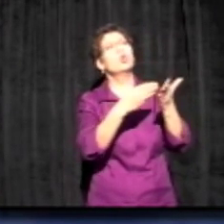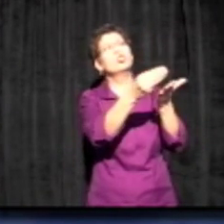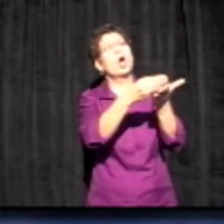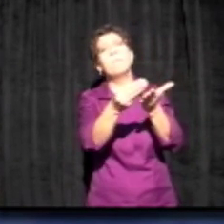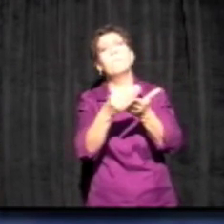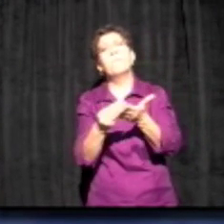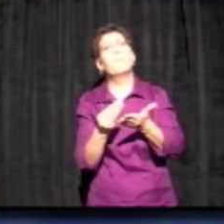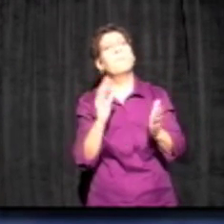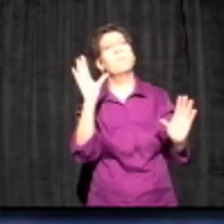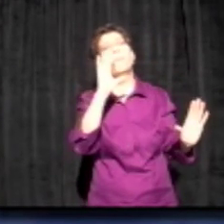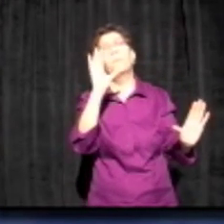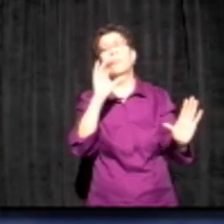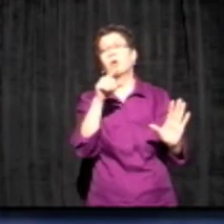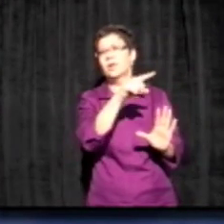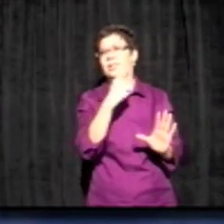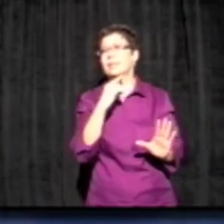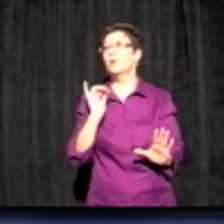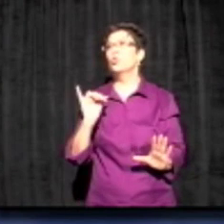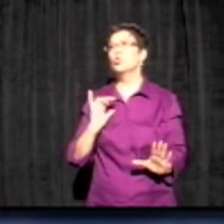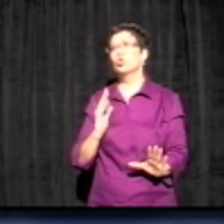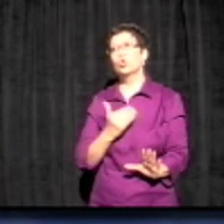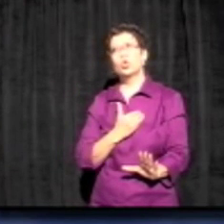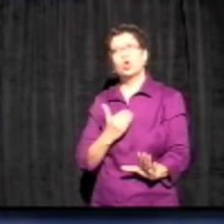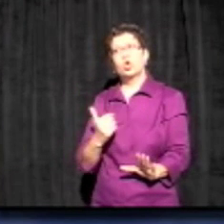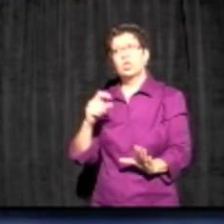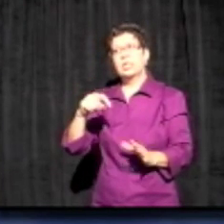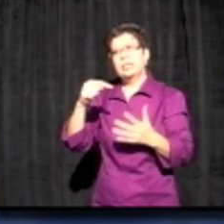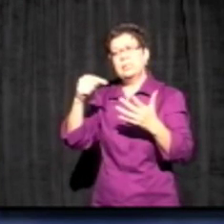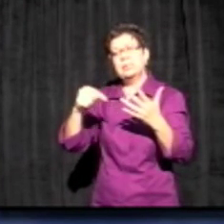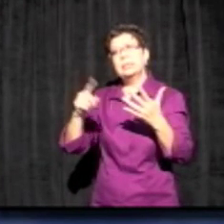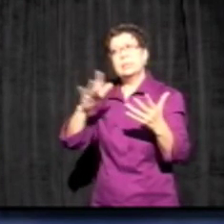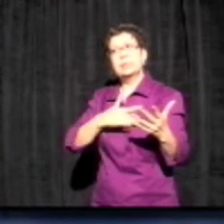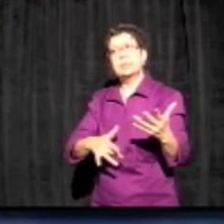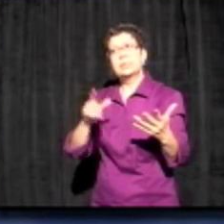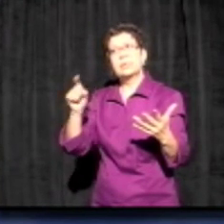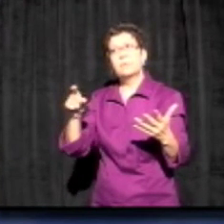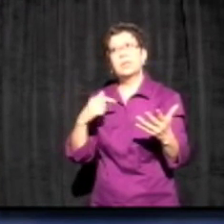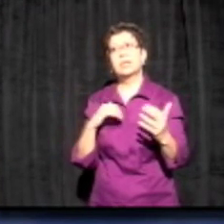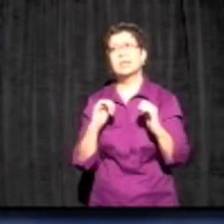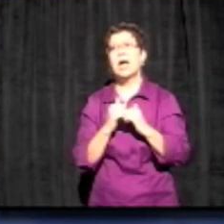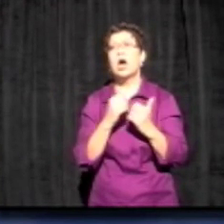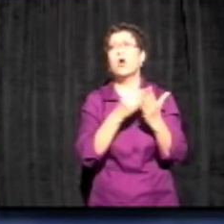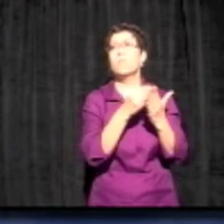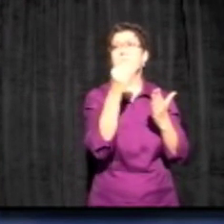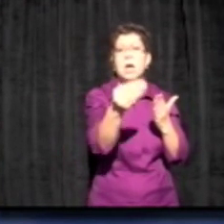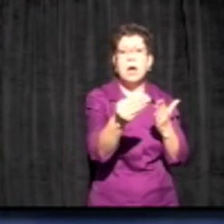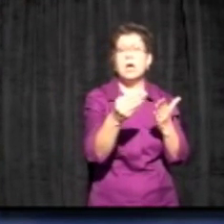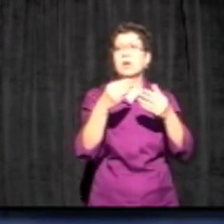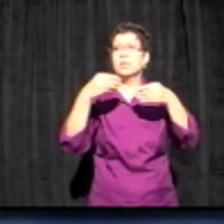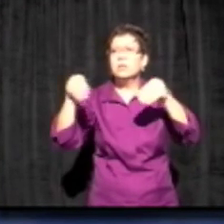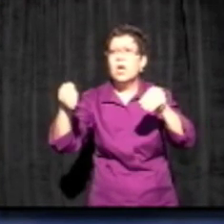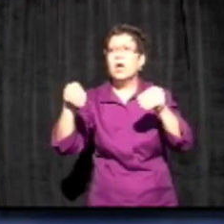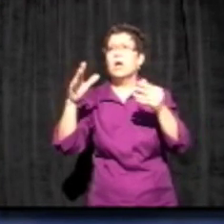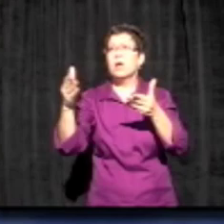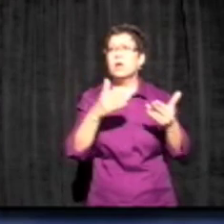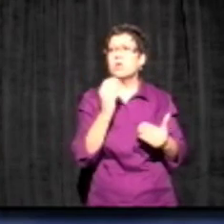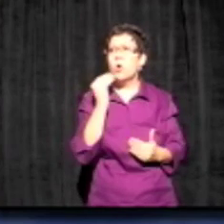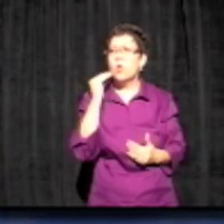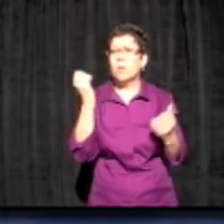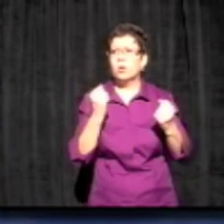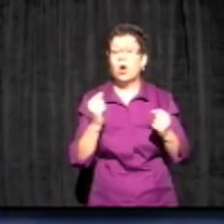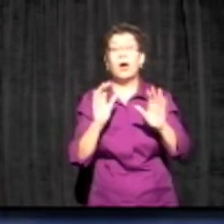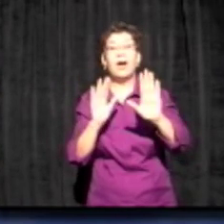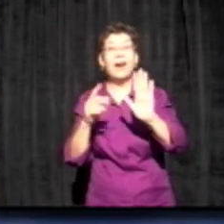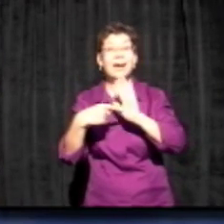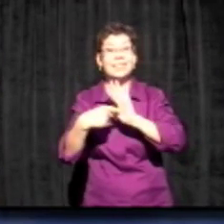we needed to be sensitive to their needs in all aspects of the buying experience. For example, when